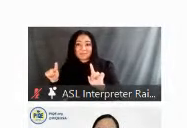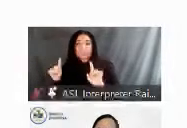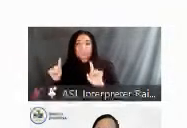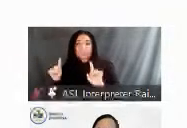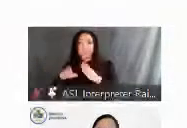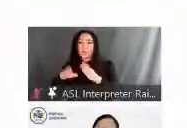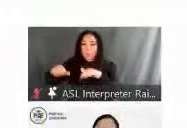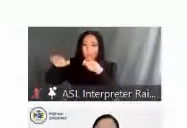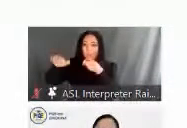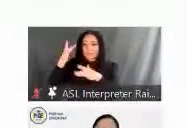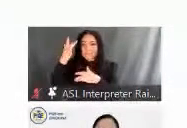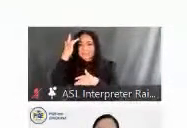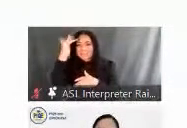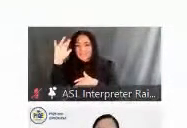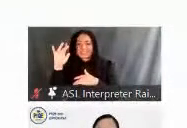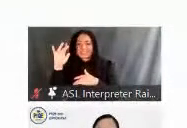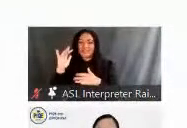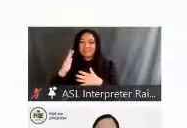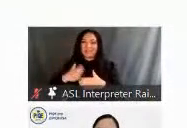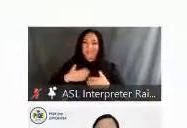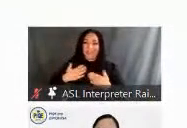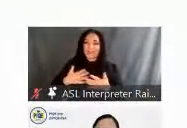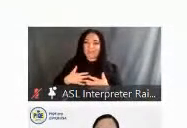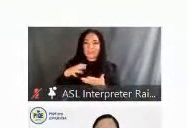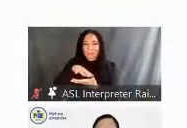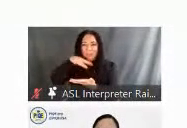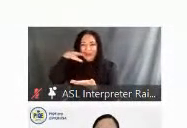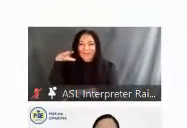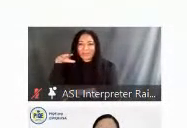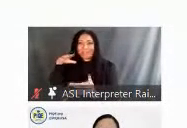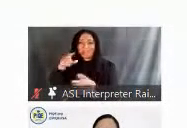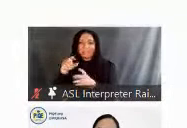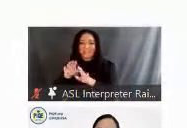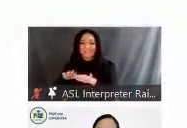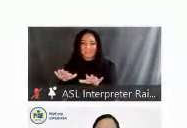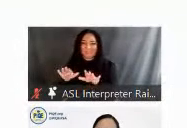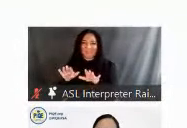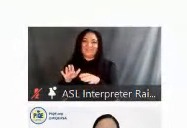intelligent, happy, healthy, and wealthy children. Next slide, please.